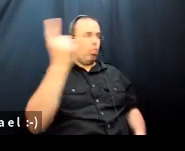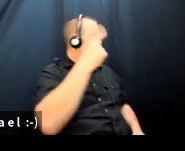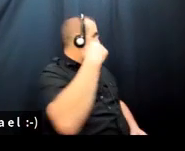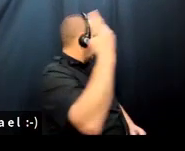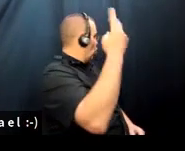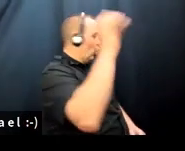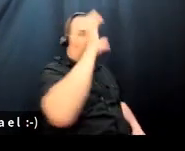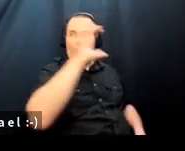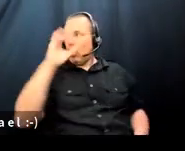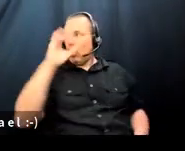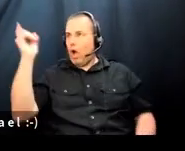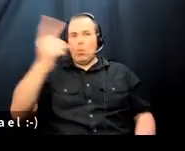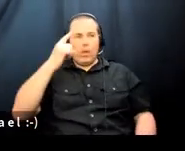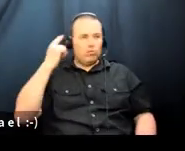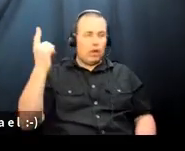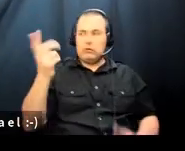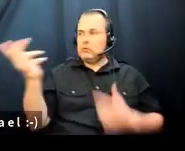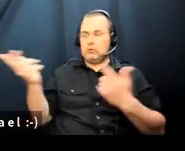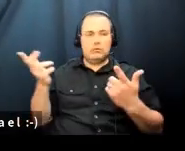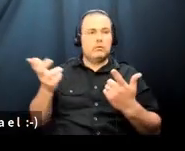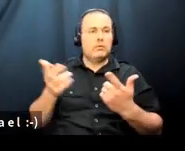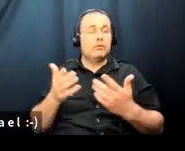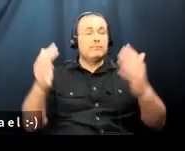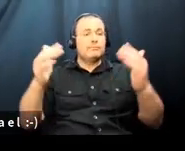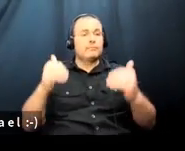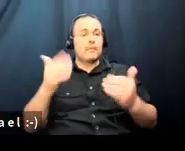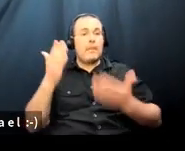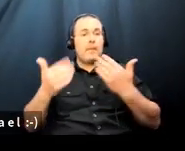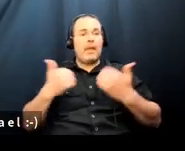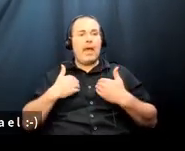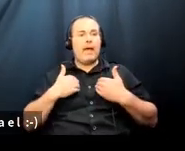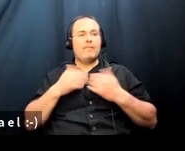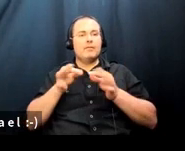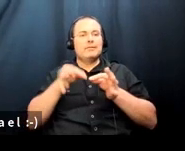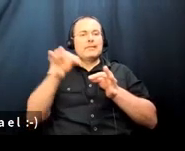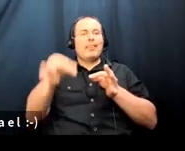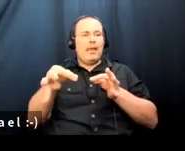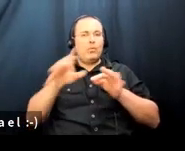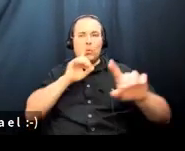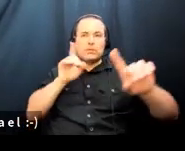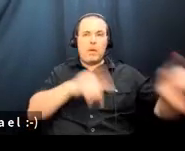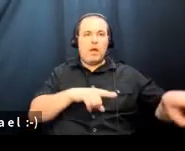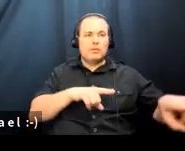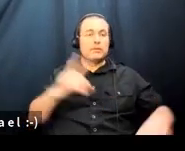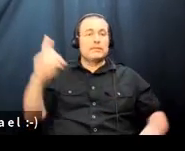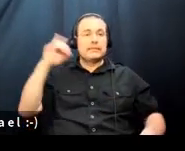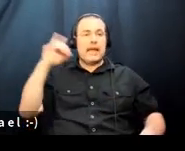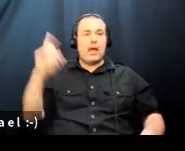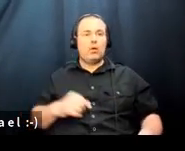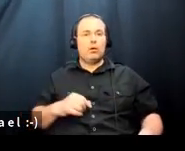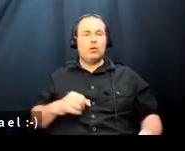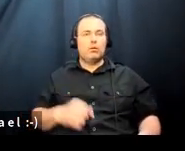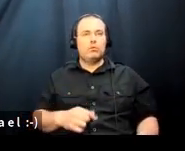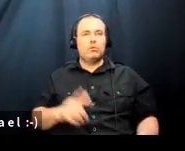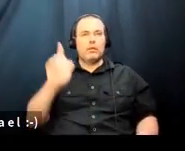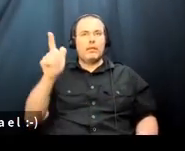you. Your child may also have a delayed response to sound. They may not babble or